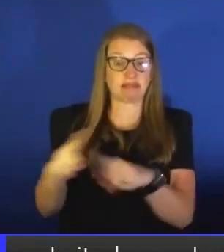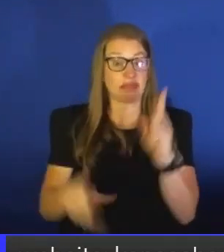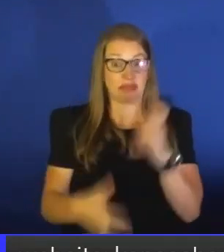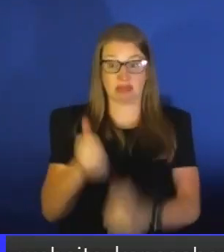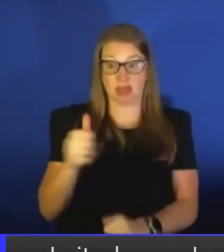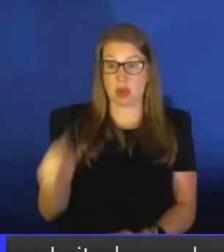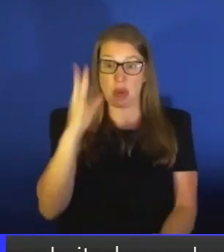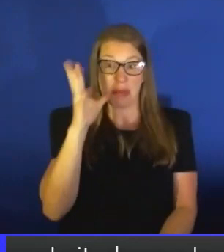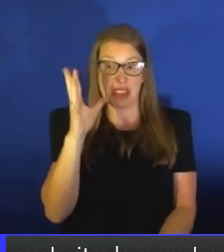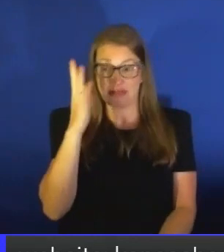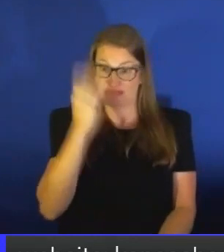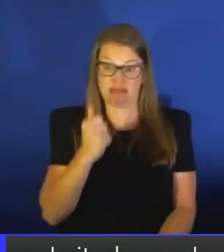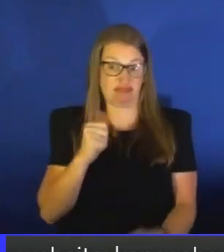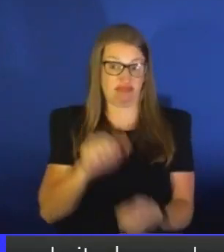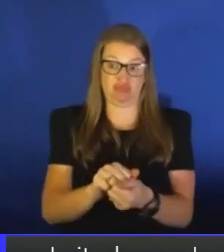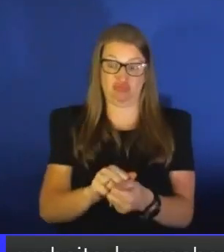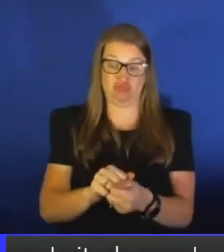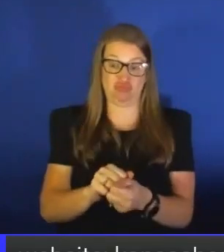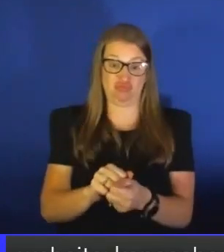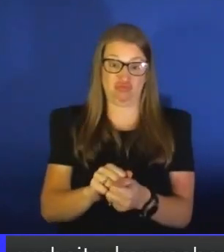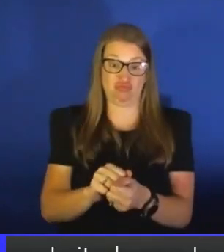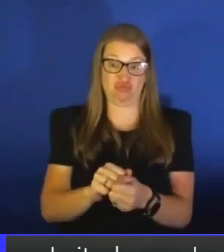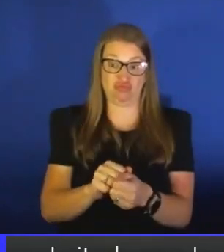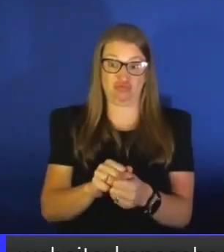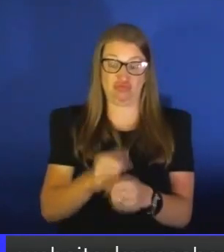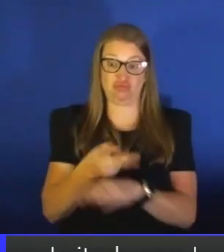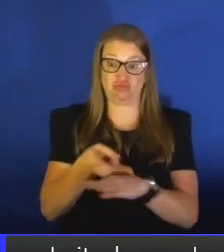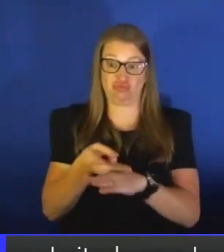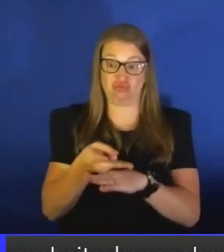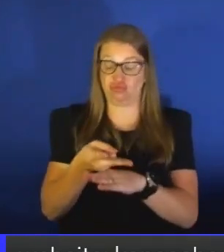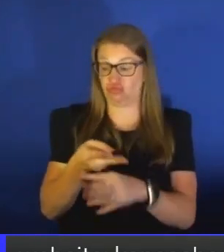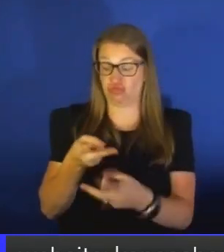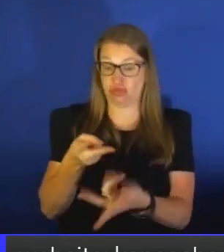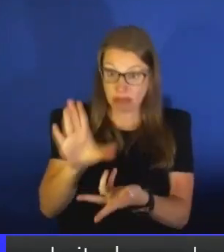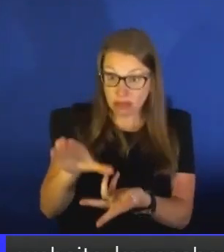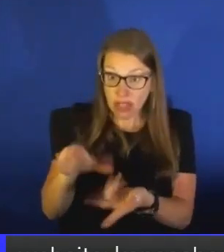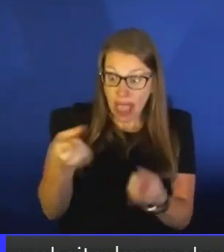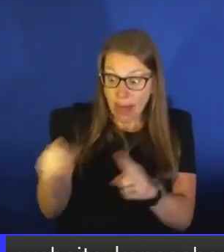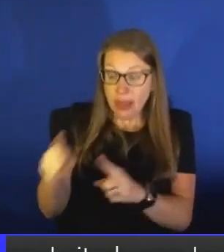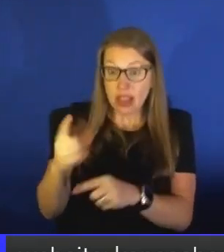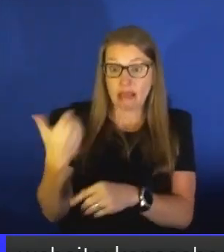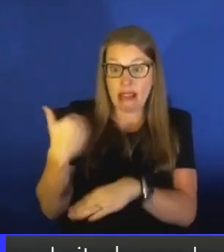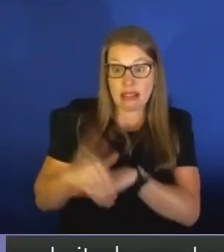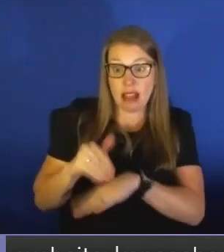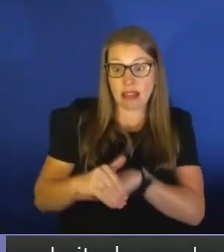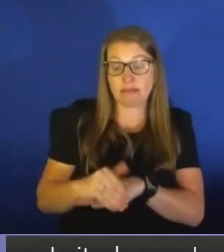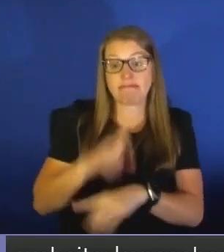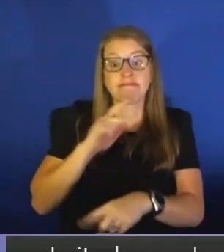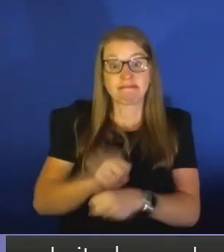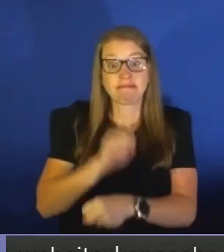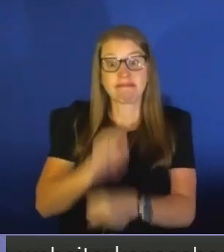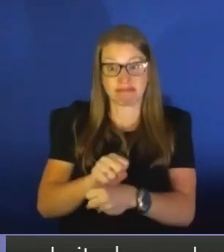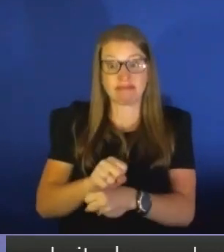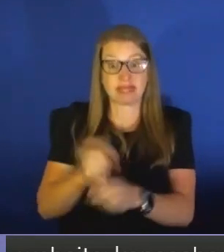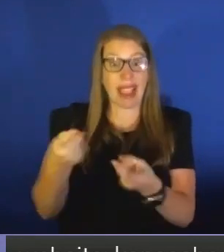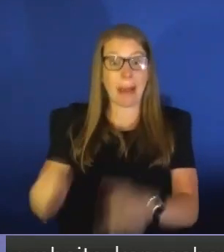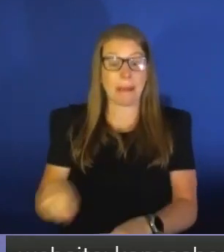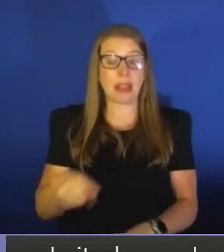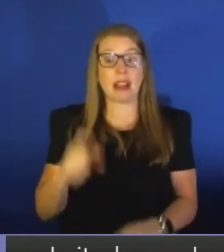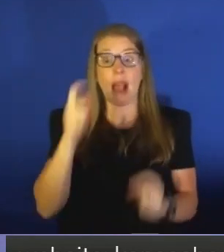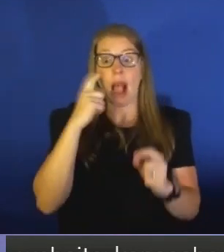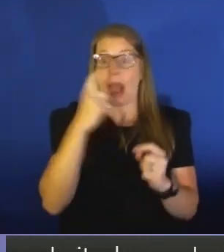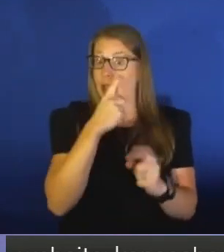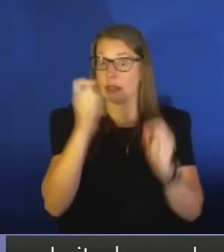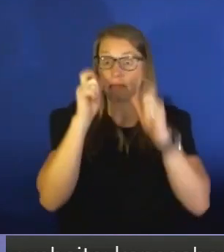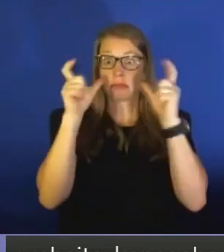to bed, lay down, and then you ask in the morning and they have absolutely no recall whatsoever. And that's a sleep terror. And that's exactly what happened. Their eyes are open,